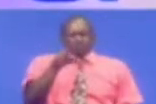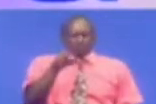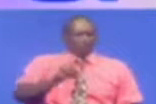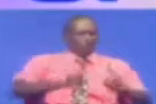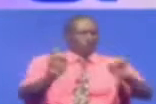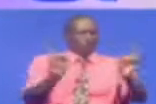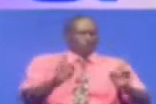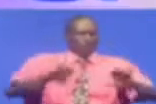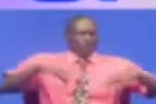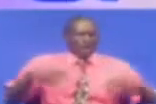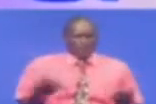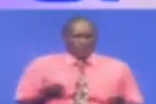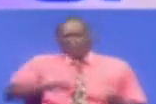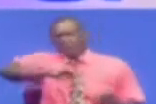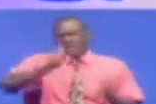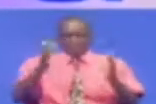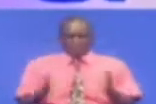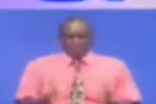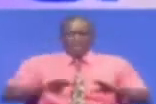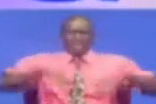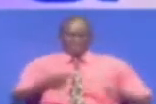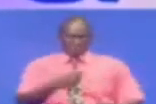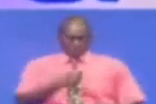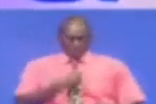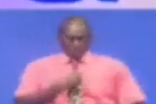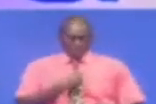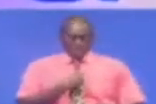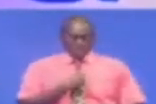about the other person, it's about me.